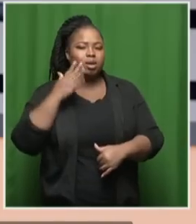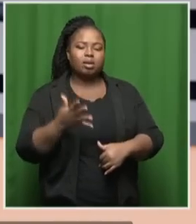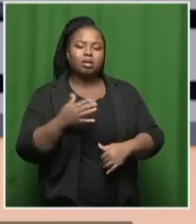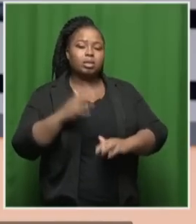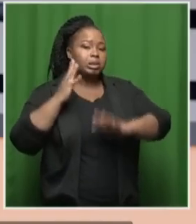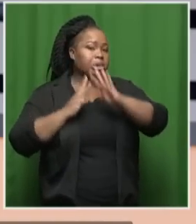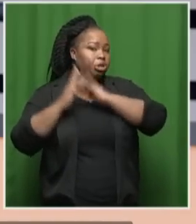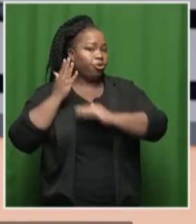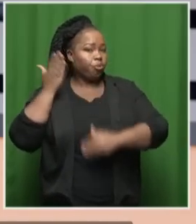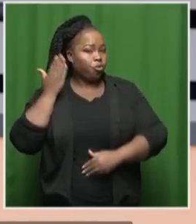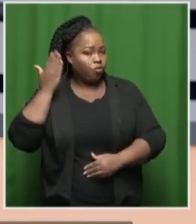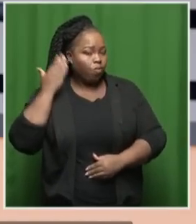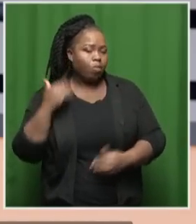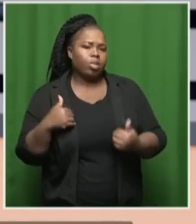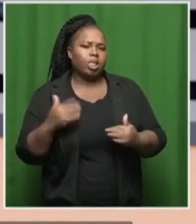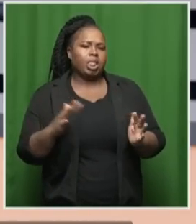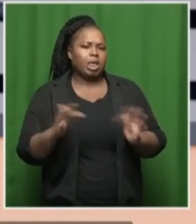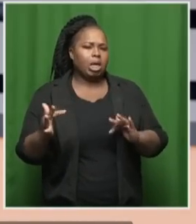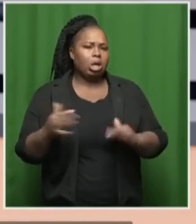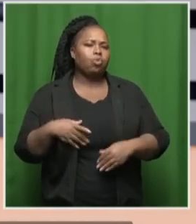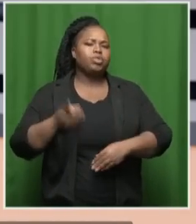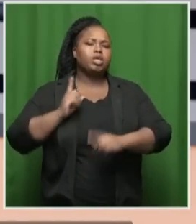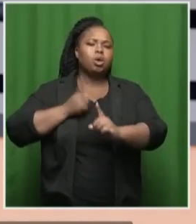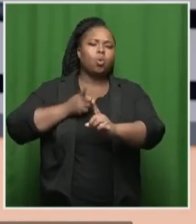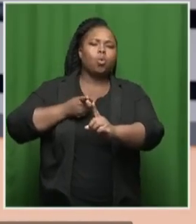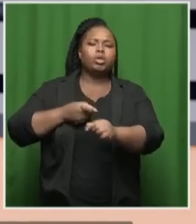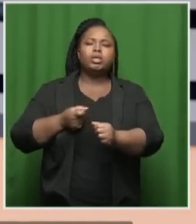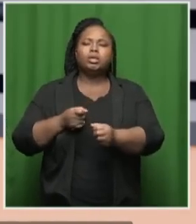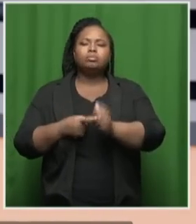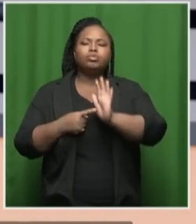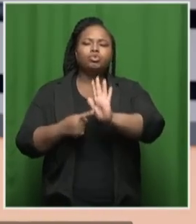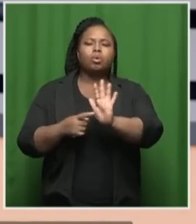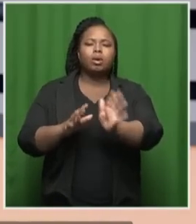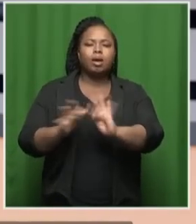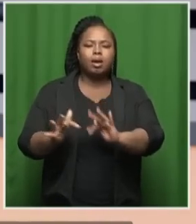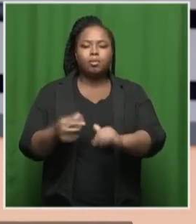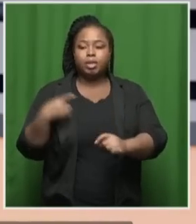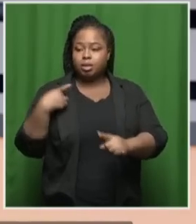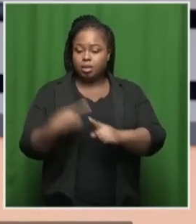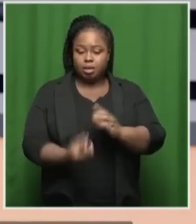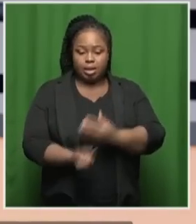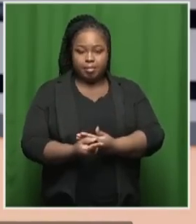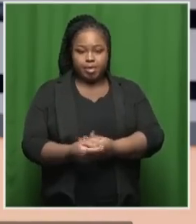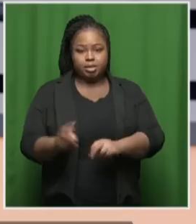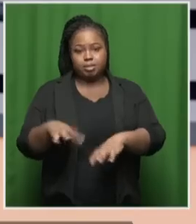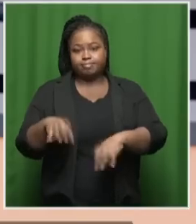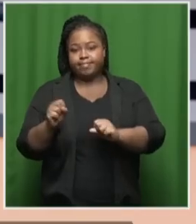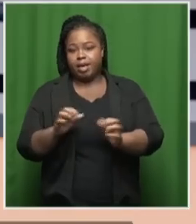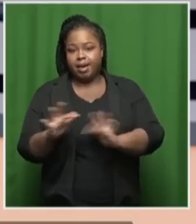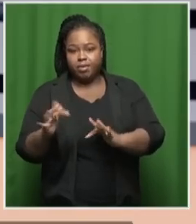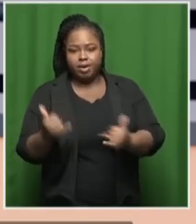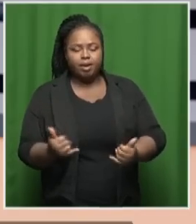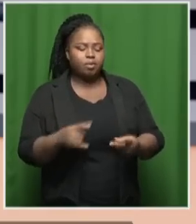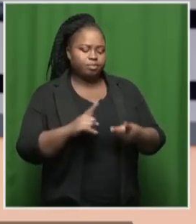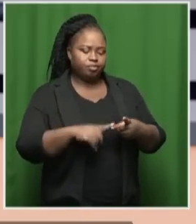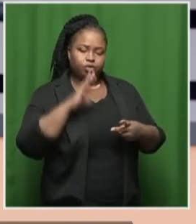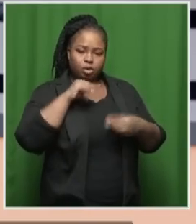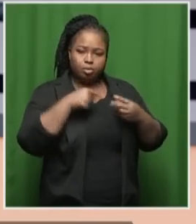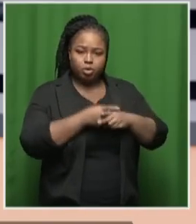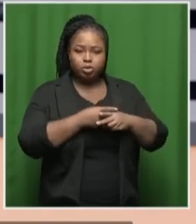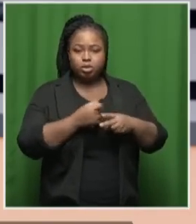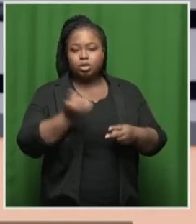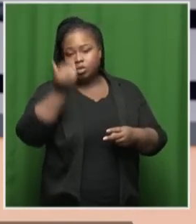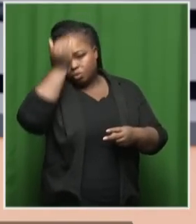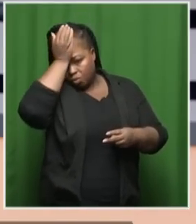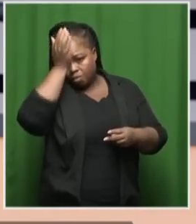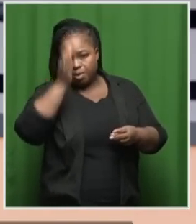it, where it was, where it started, where the warning signs came, and how we landed up here. We talk about Jacob Zuma. You talk about Cyril